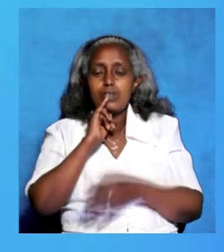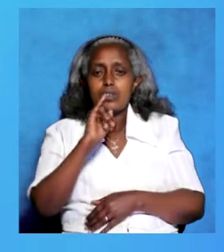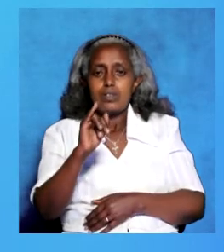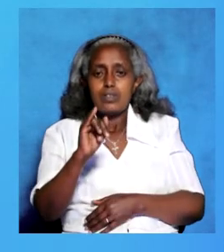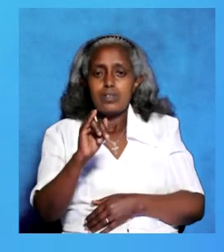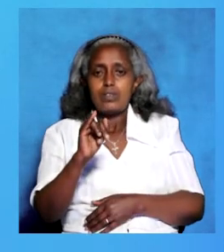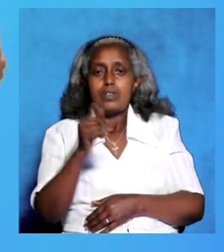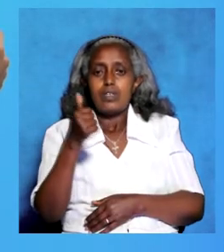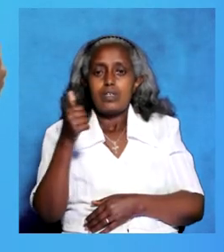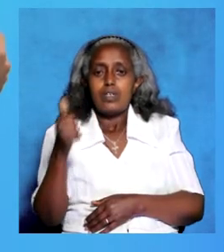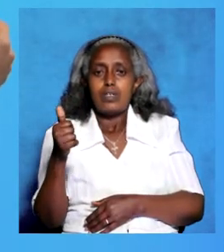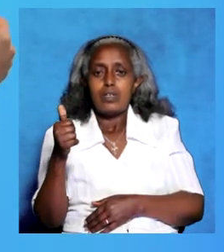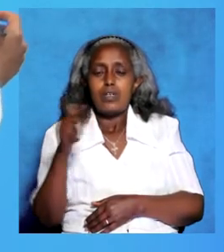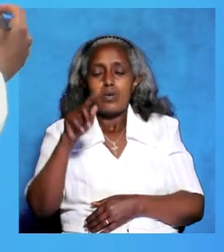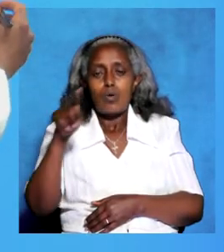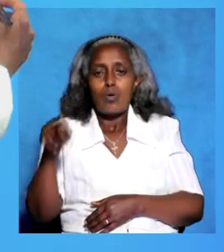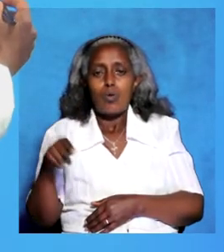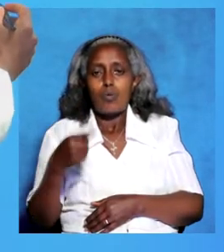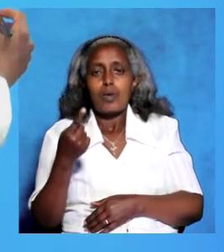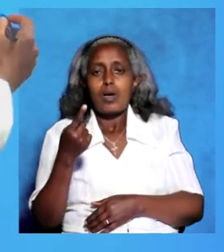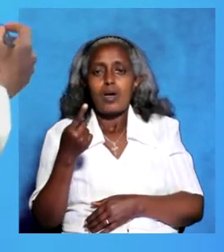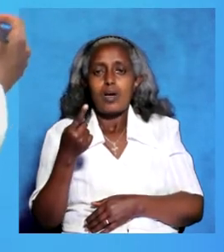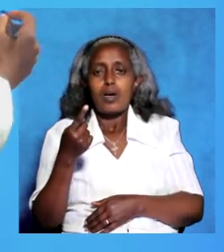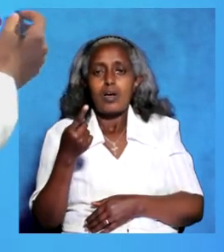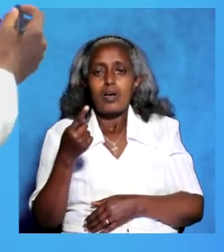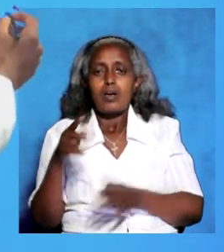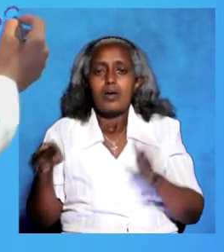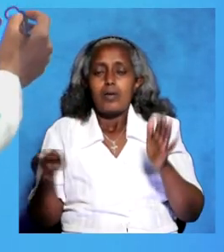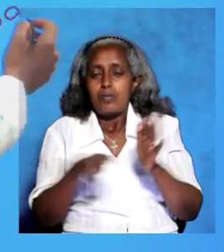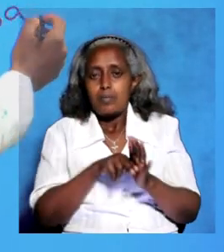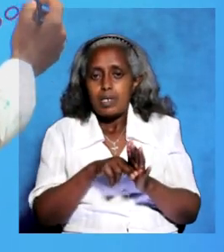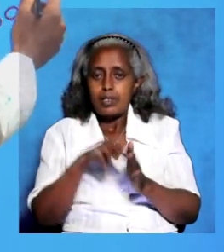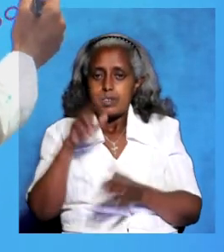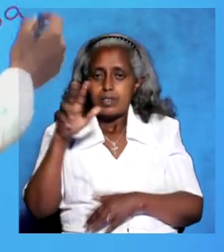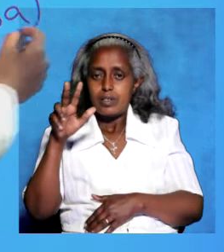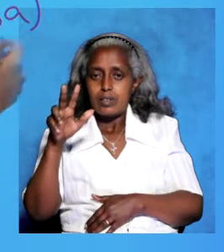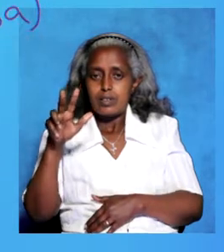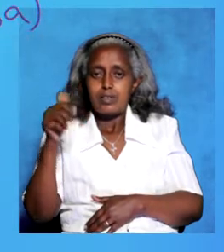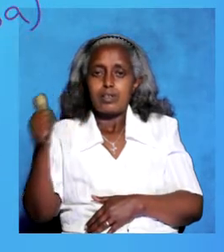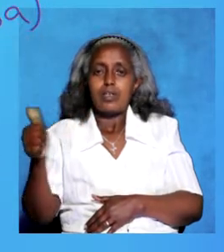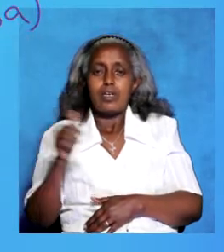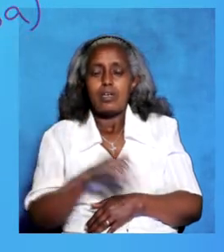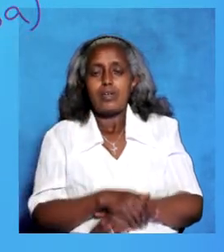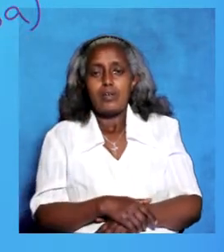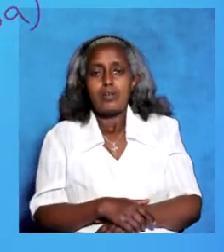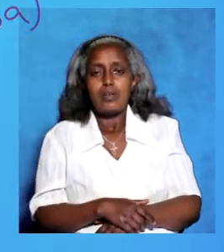a comma minus 3a.